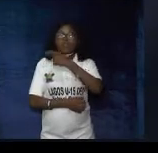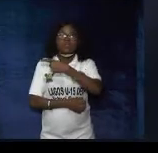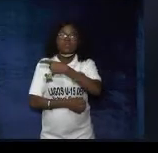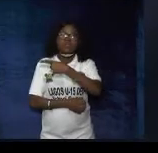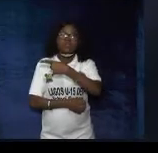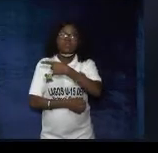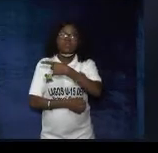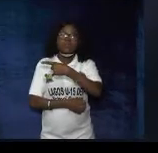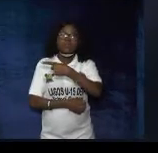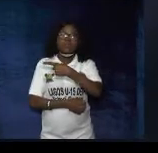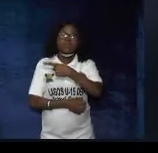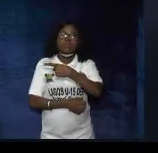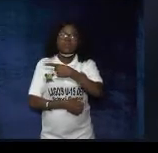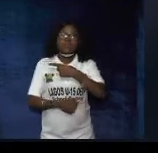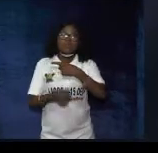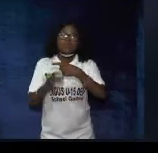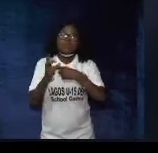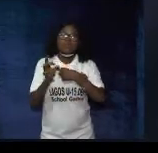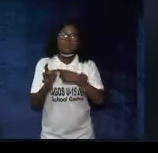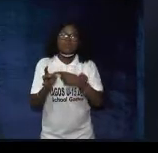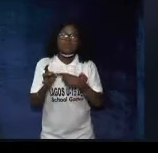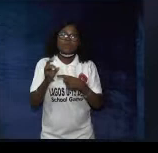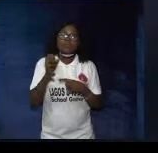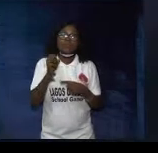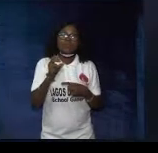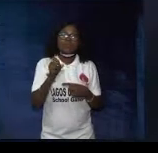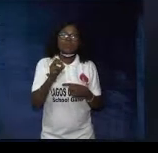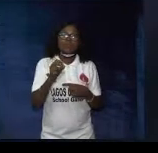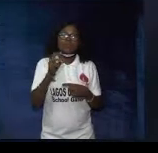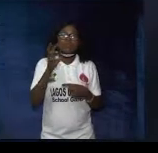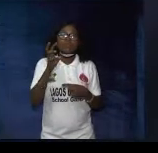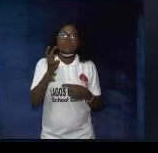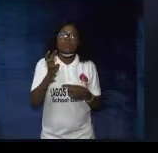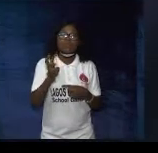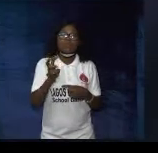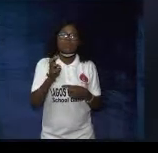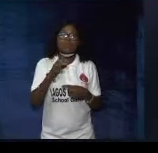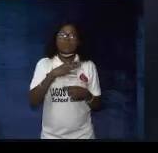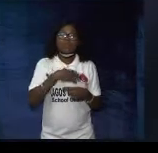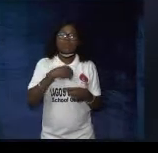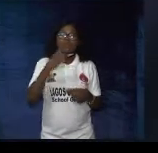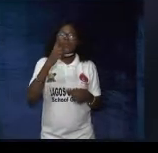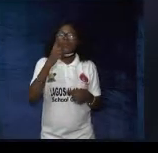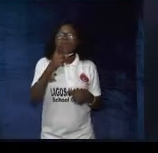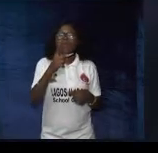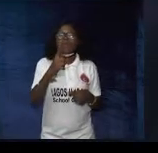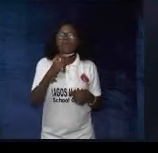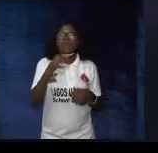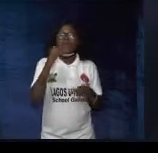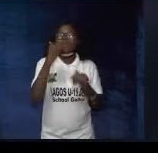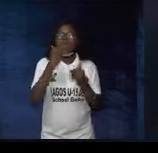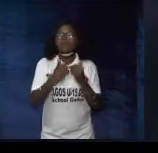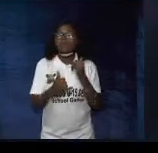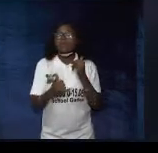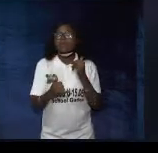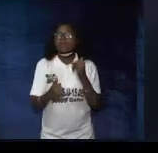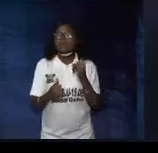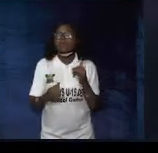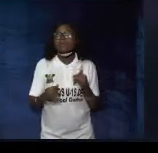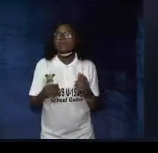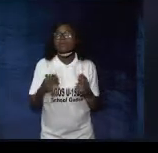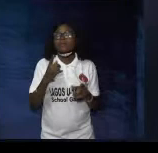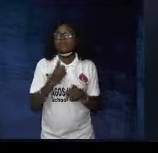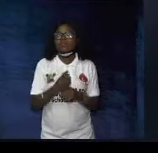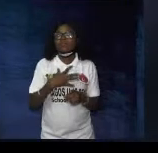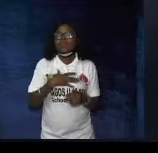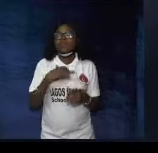Follow the line. So it's as simple as that. So 8 here, 12 here, 6 here, and then 1 at the end of this one,